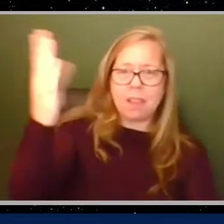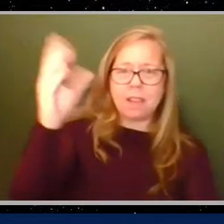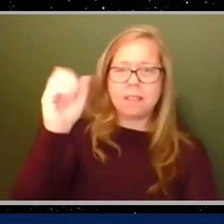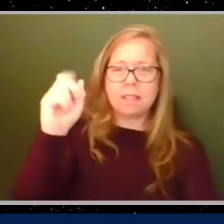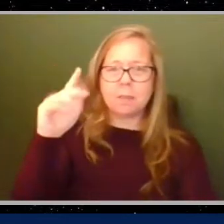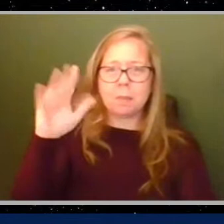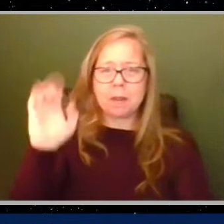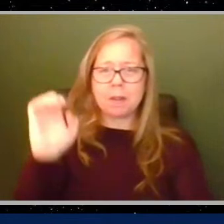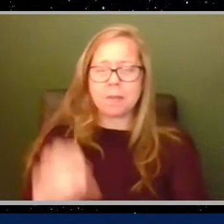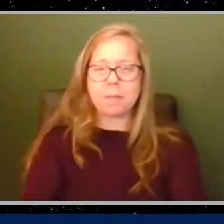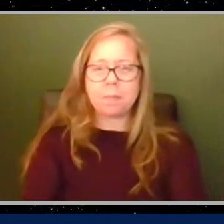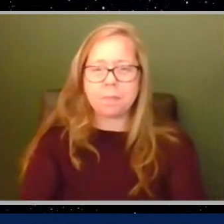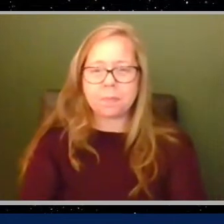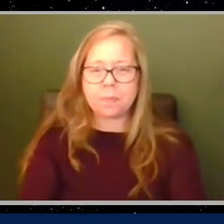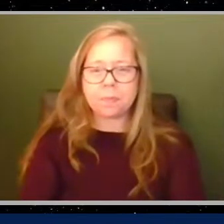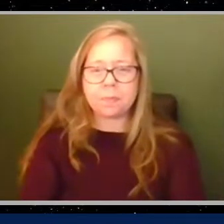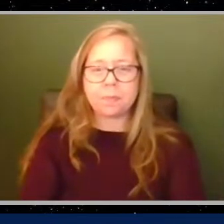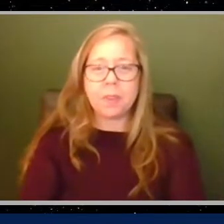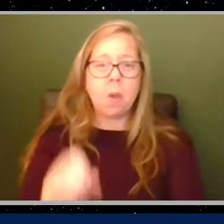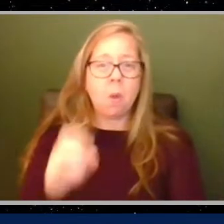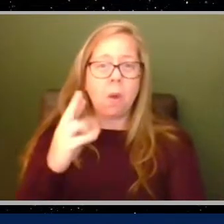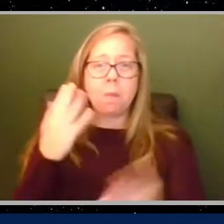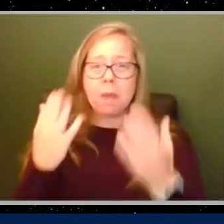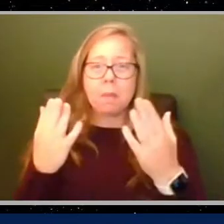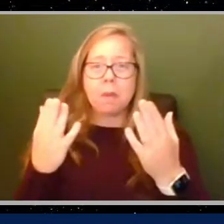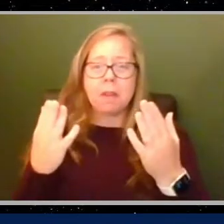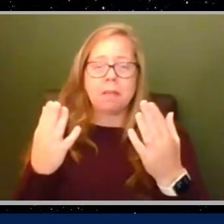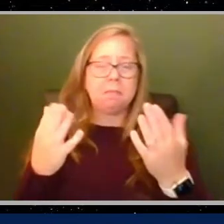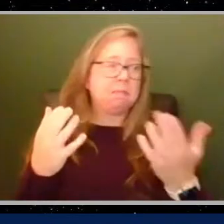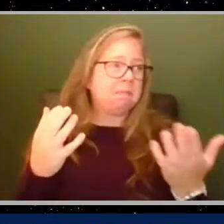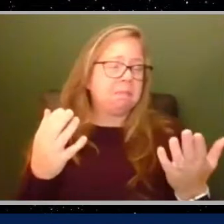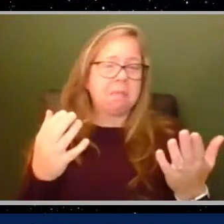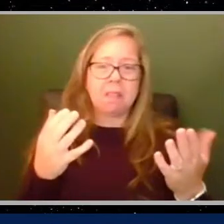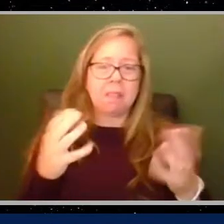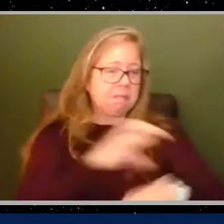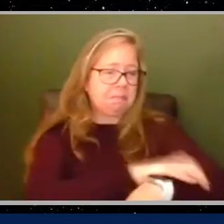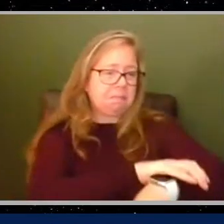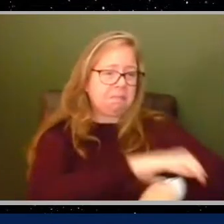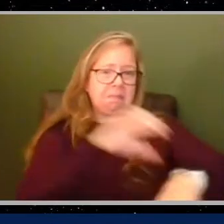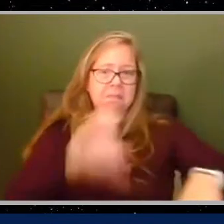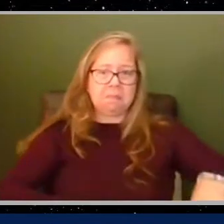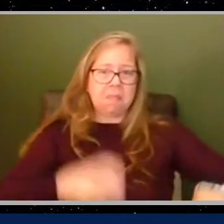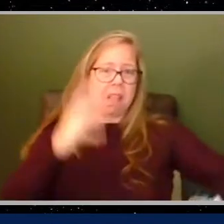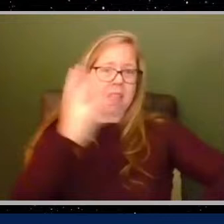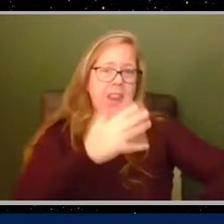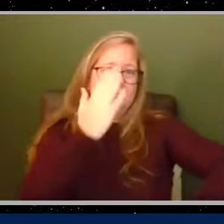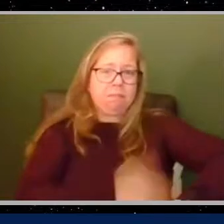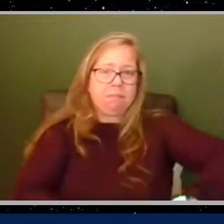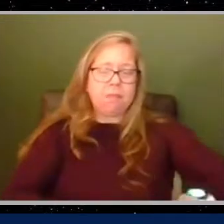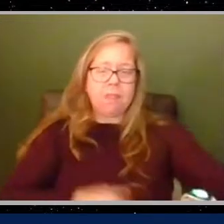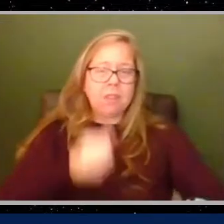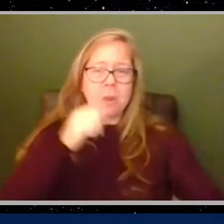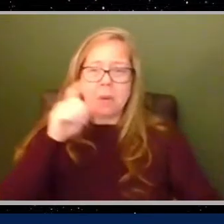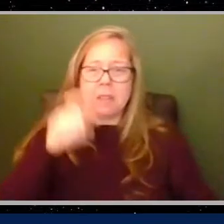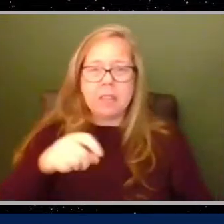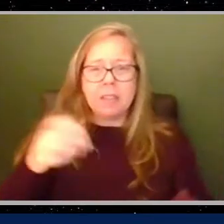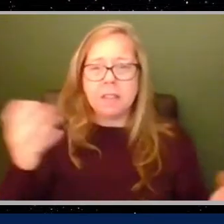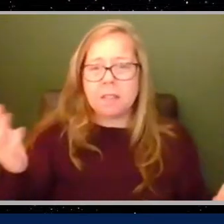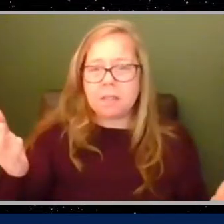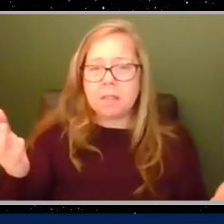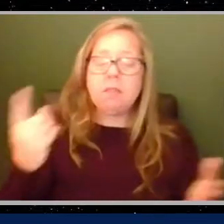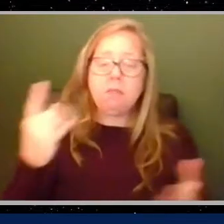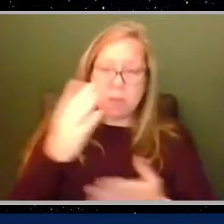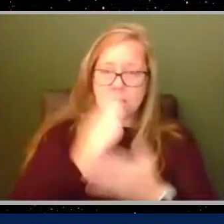the experiment of, is it easier just to go without them entirely? Which I know for some people it was the case. Right. But at the same time, there